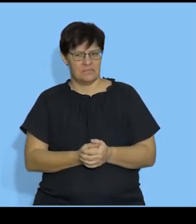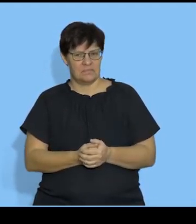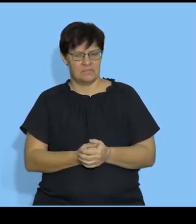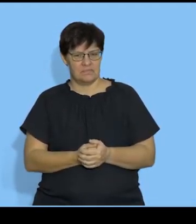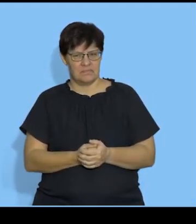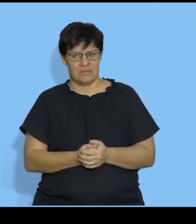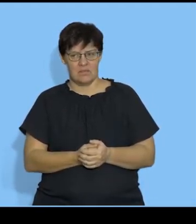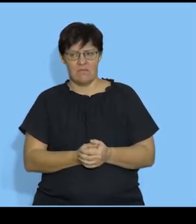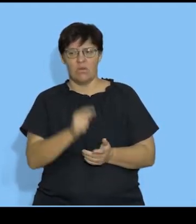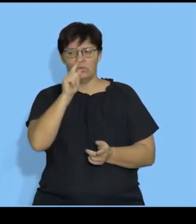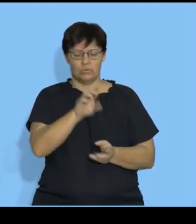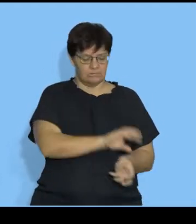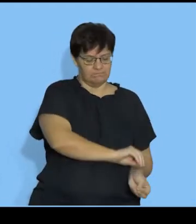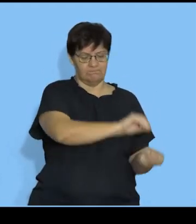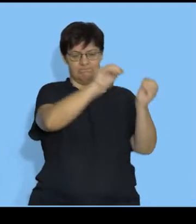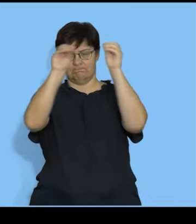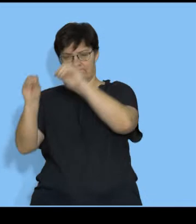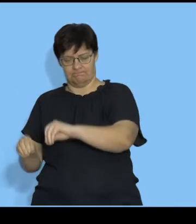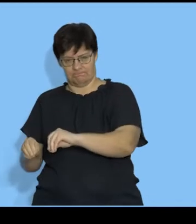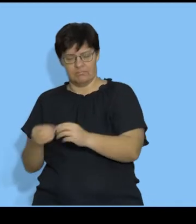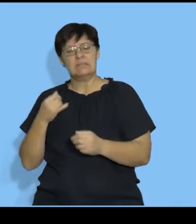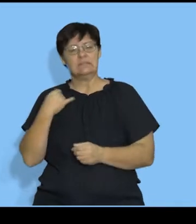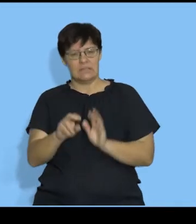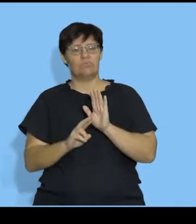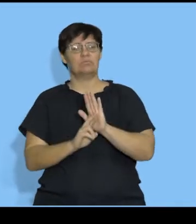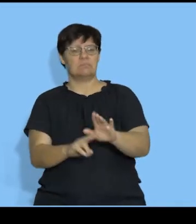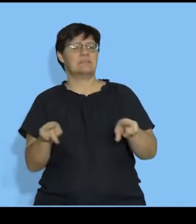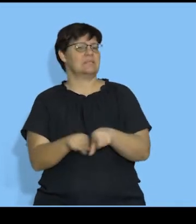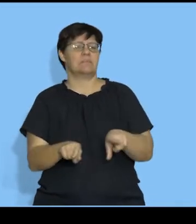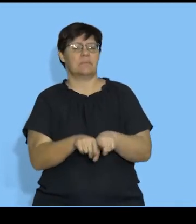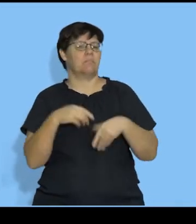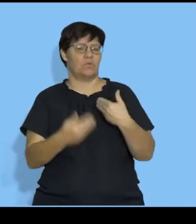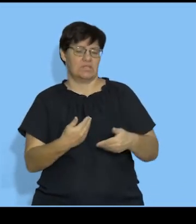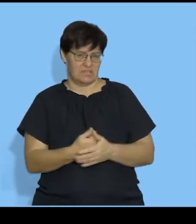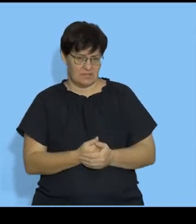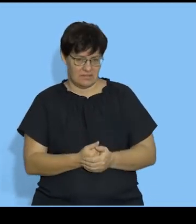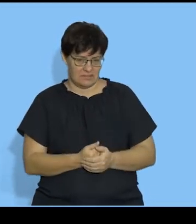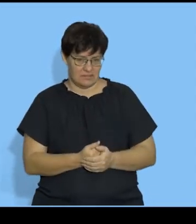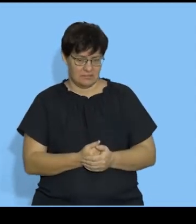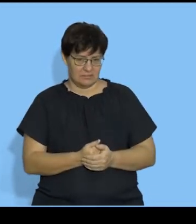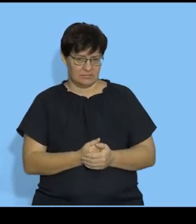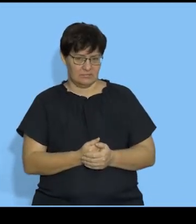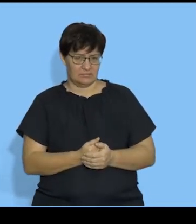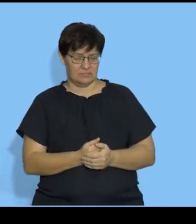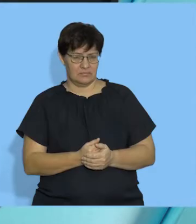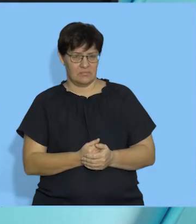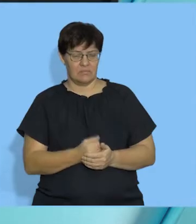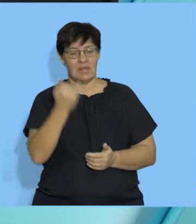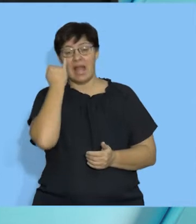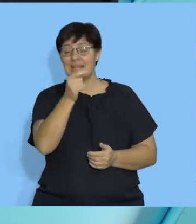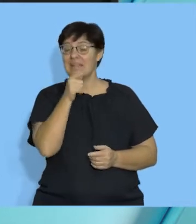2 electrons, and take it to the other end, we're still representing the very same process. Remember, the big idea to